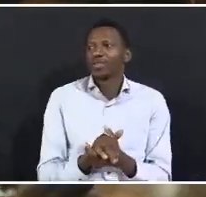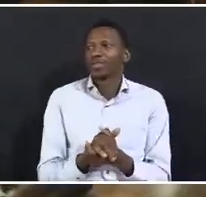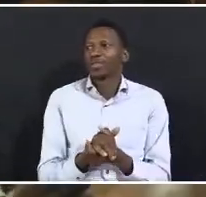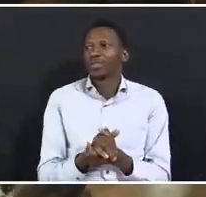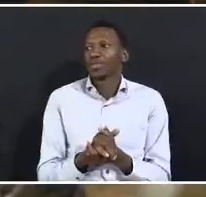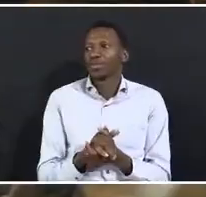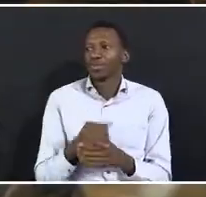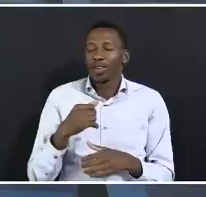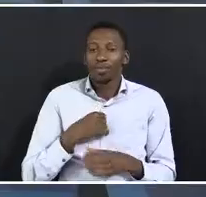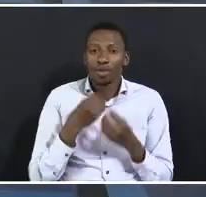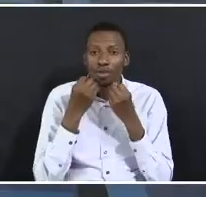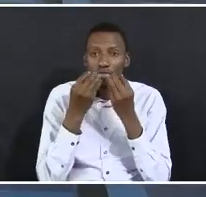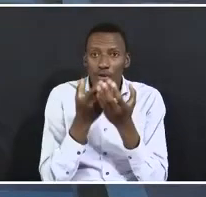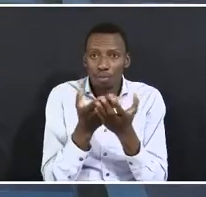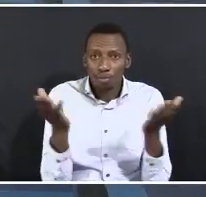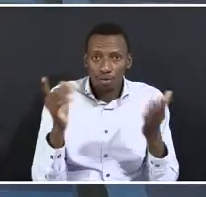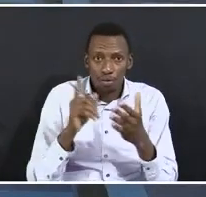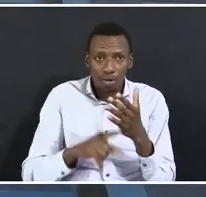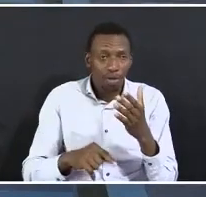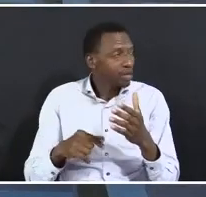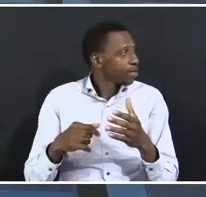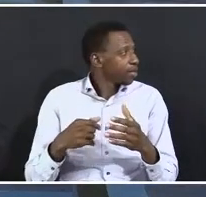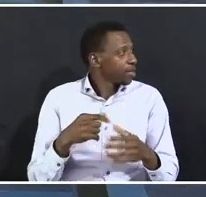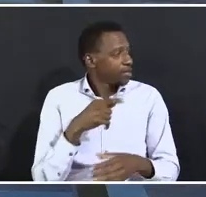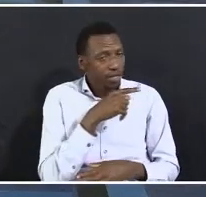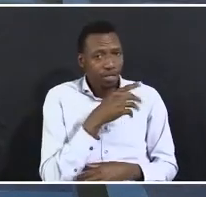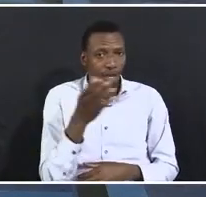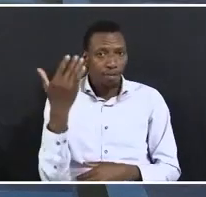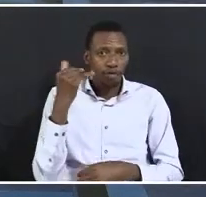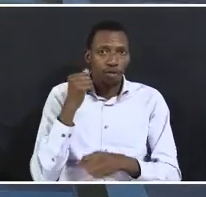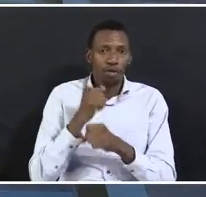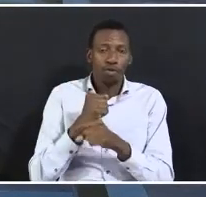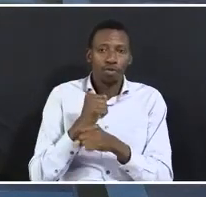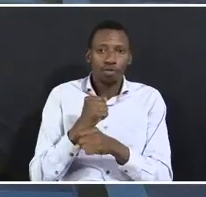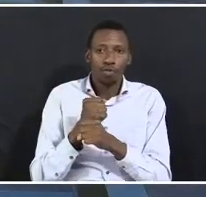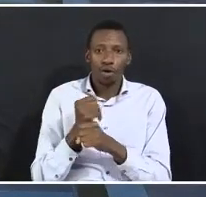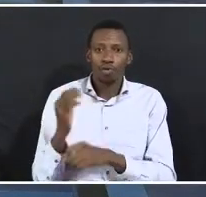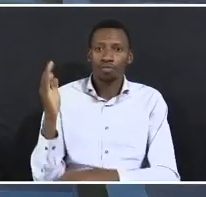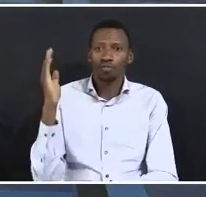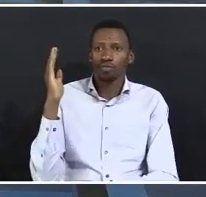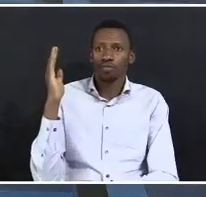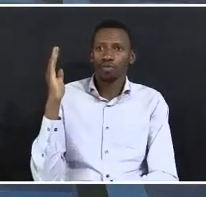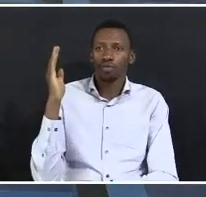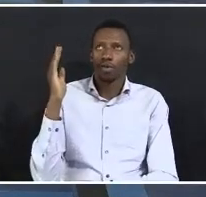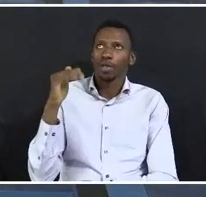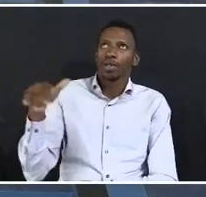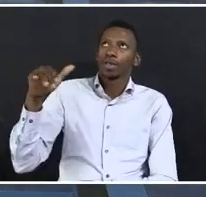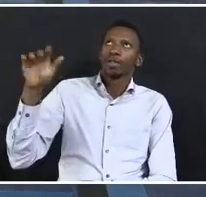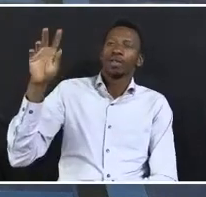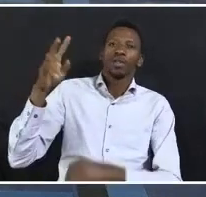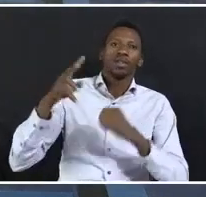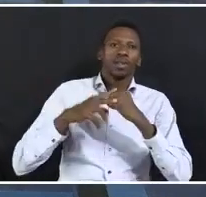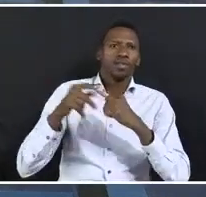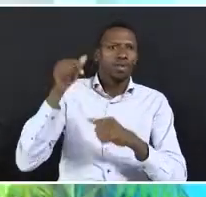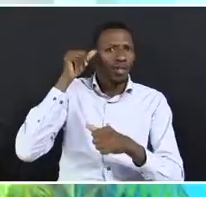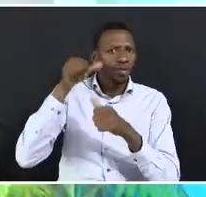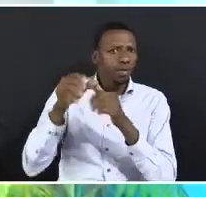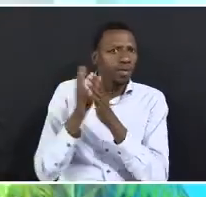I told you that as a security guard, I was working at National Media Group, 7th floor. Do you remember that